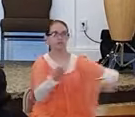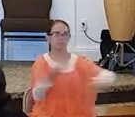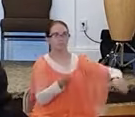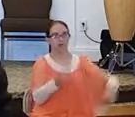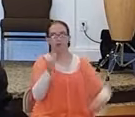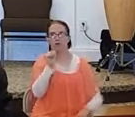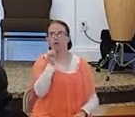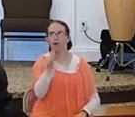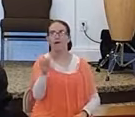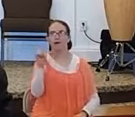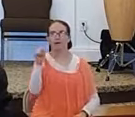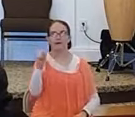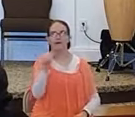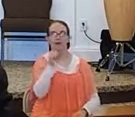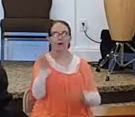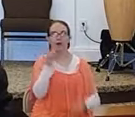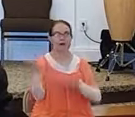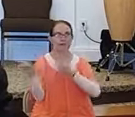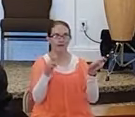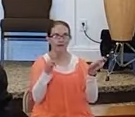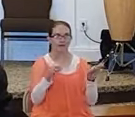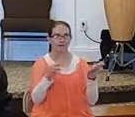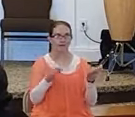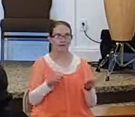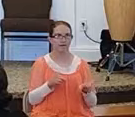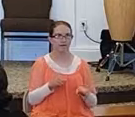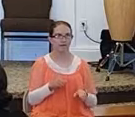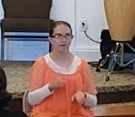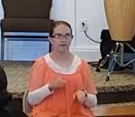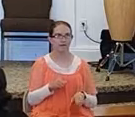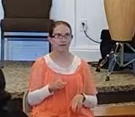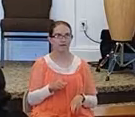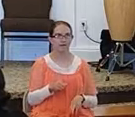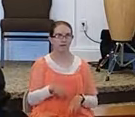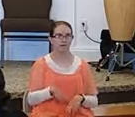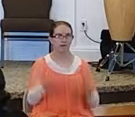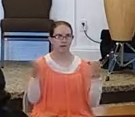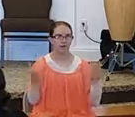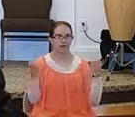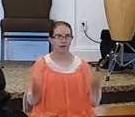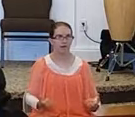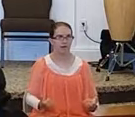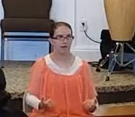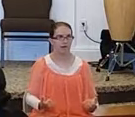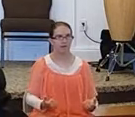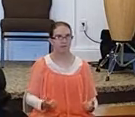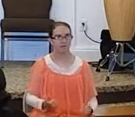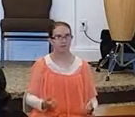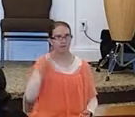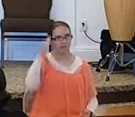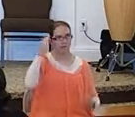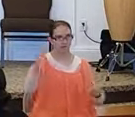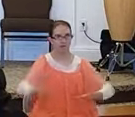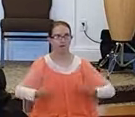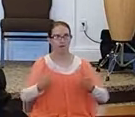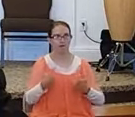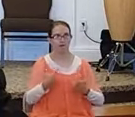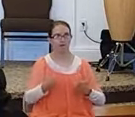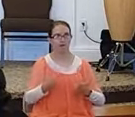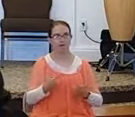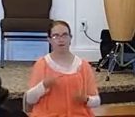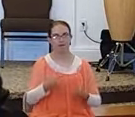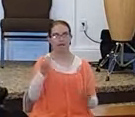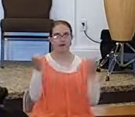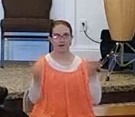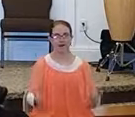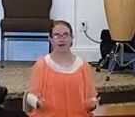not yet, we're not ready. Hallelujah. Now, you know, we live in an instant society,